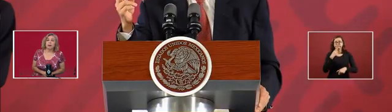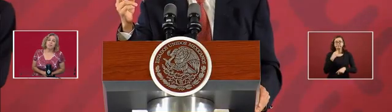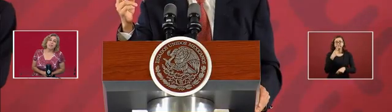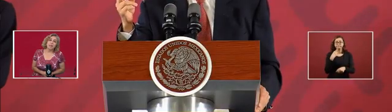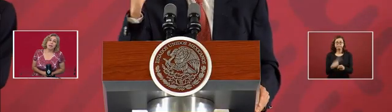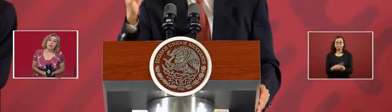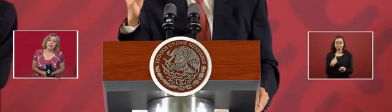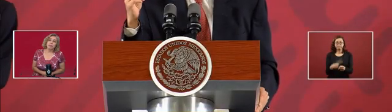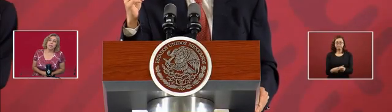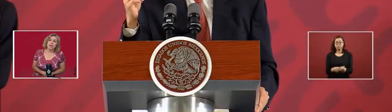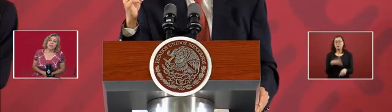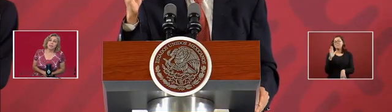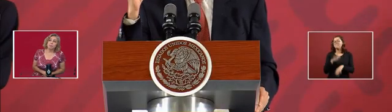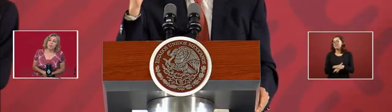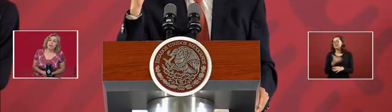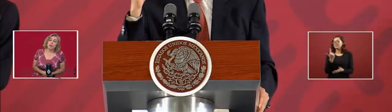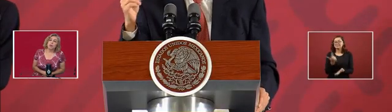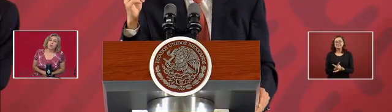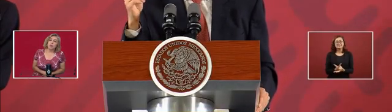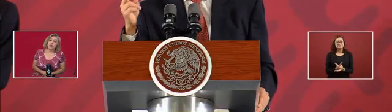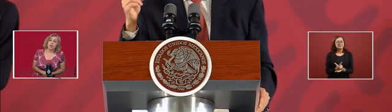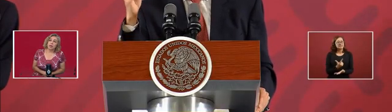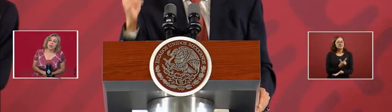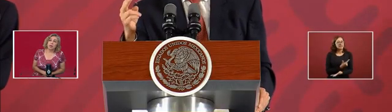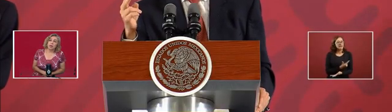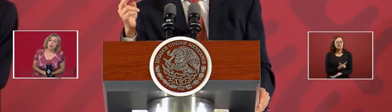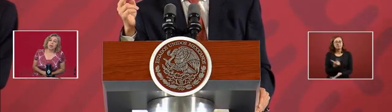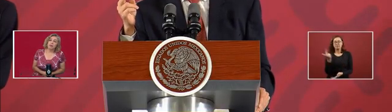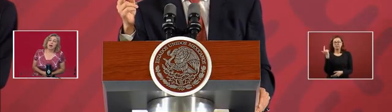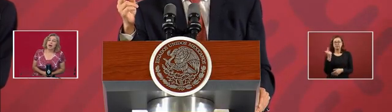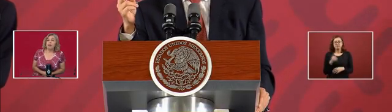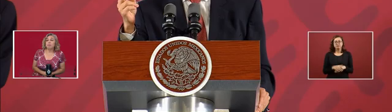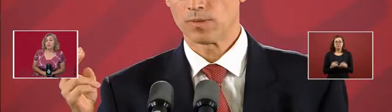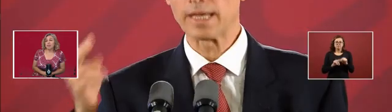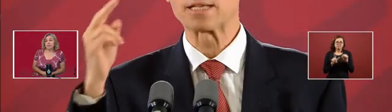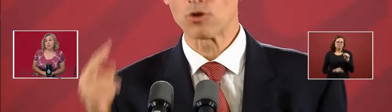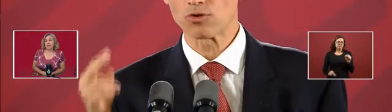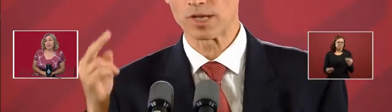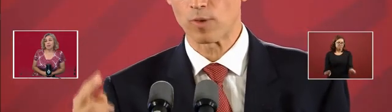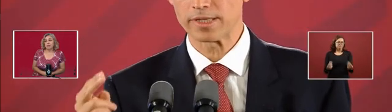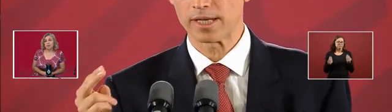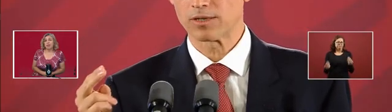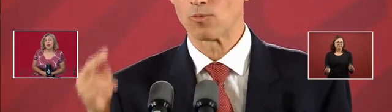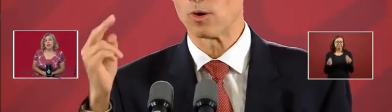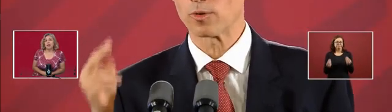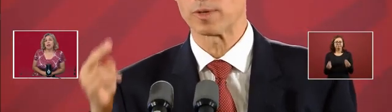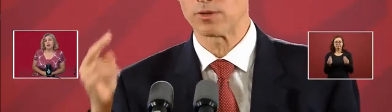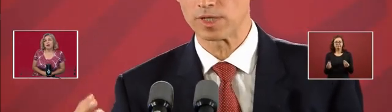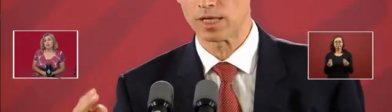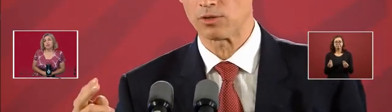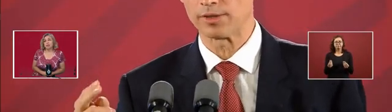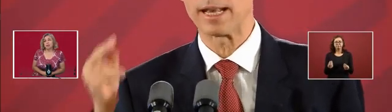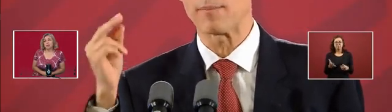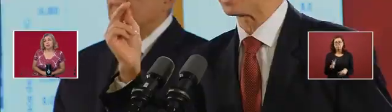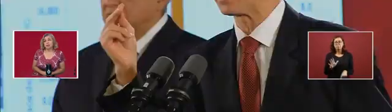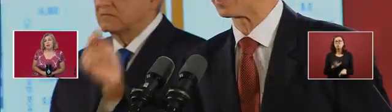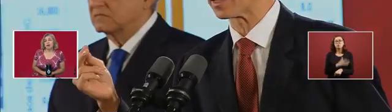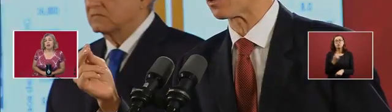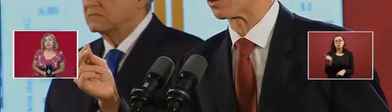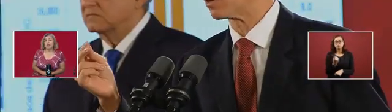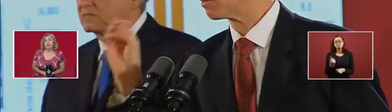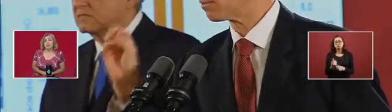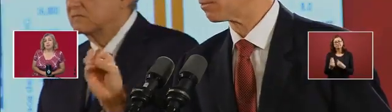extremos with de la vida. extremes Adulto in mayor life, de 60, like niño menor de 5 años. like under 5 and Personas con over enfermedades 60. crónicas. La número These have uno, the ones